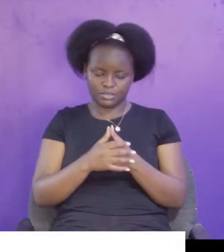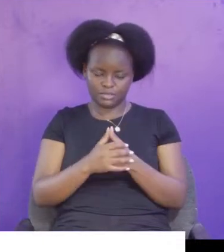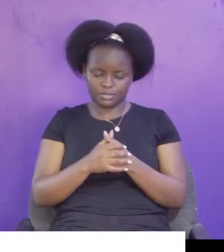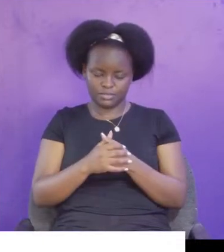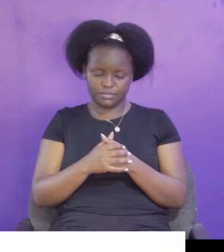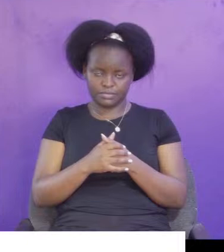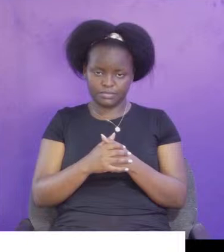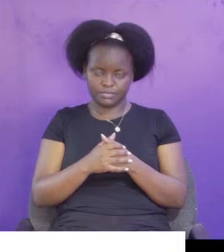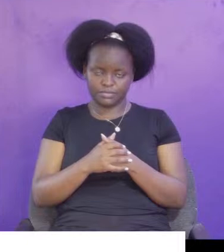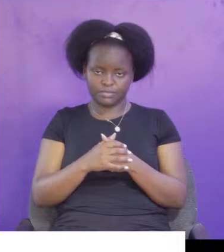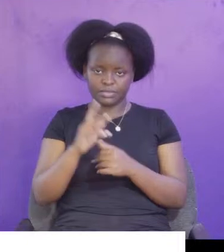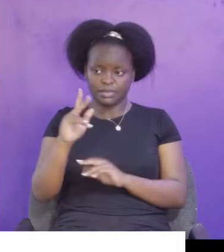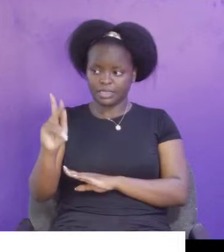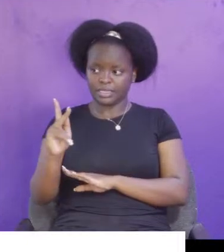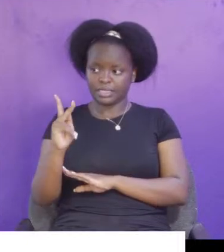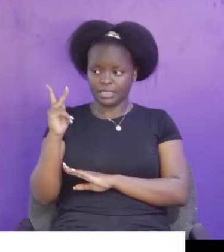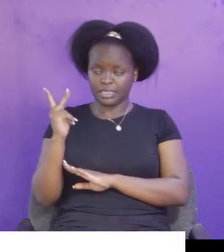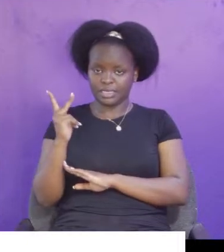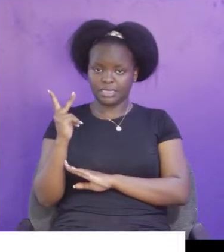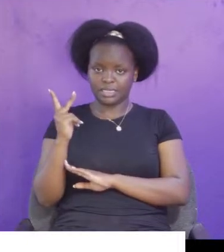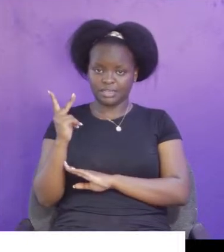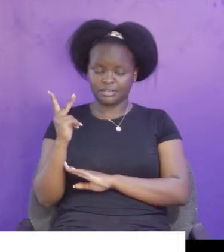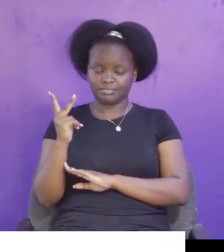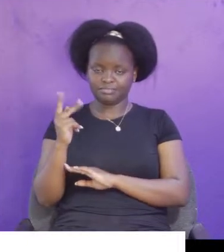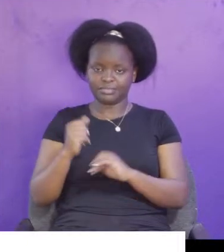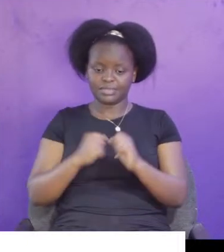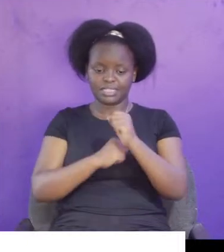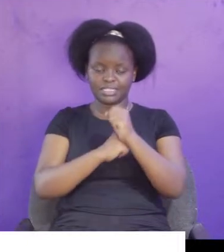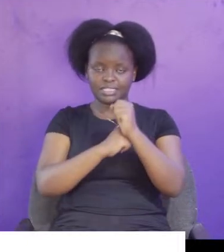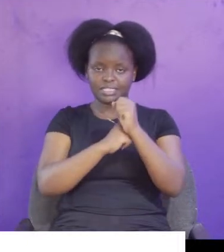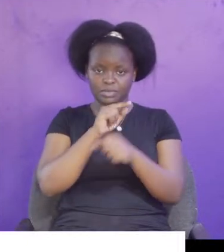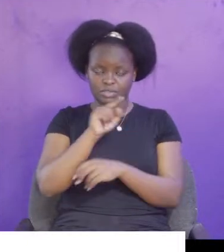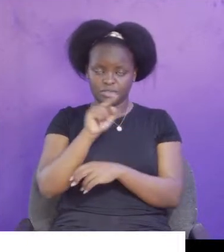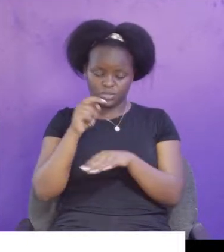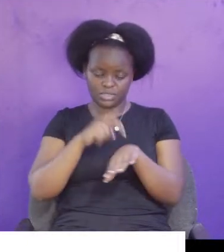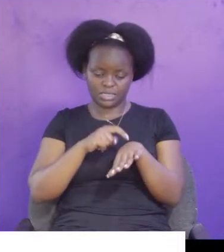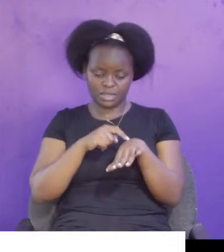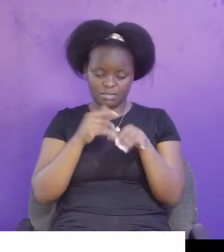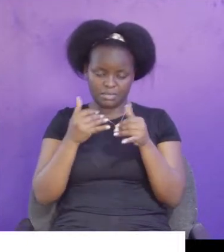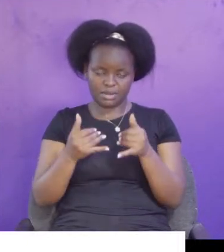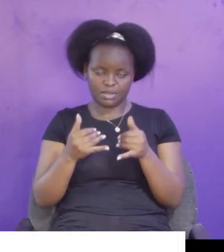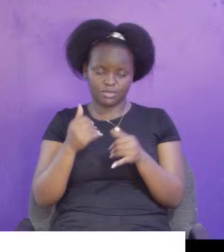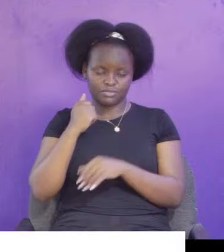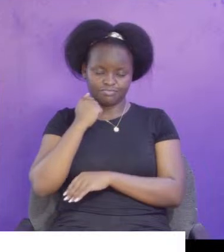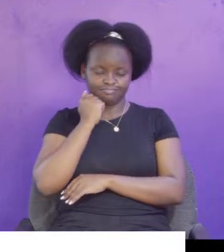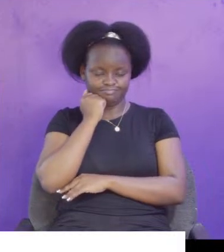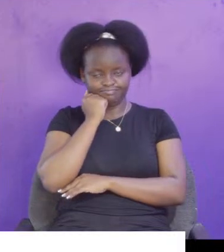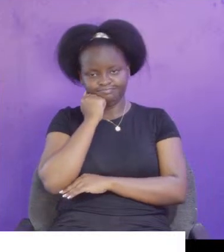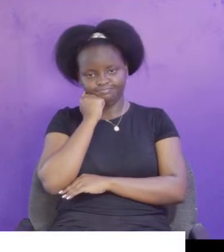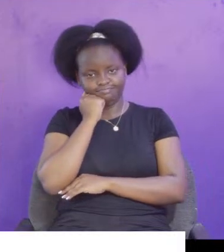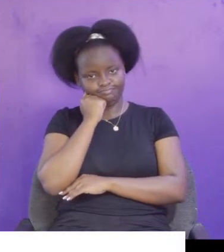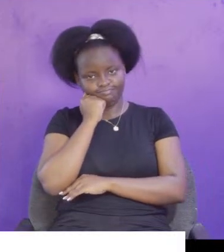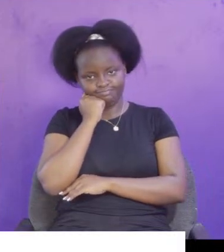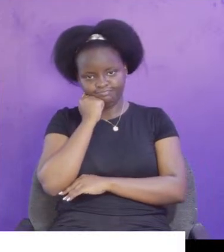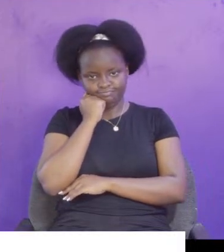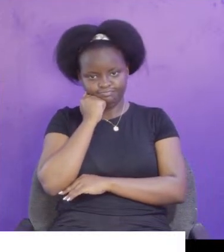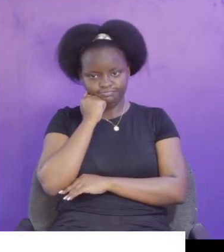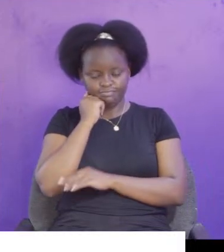Kenya stands with you in this moment of sorrow. We share in